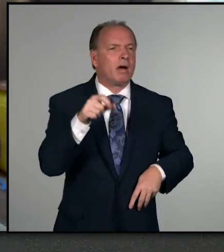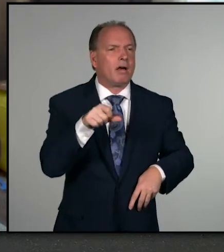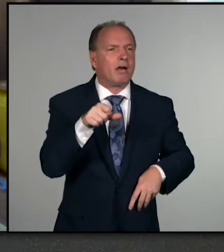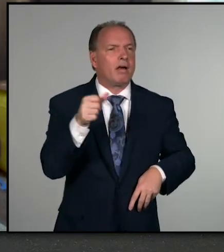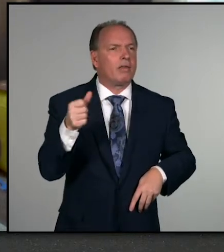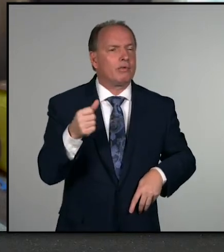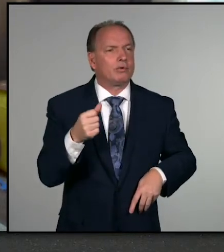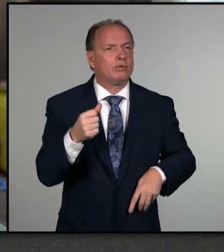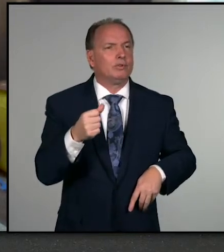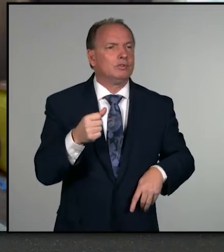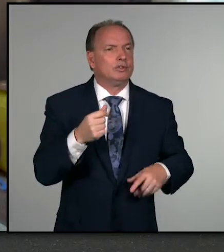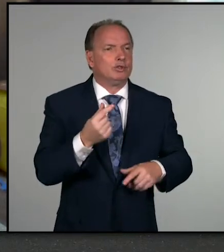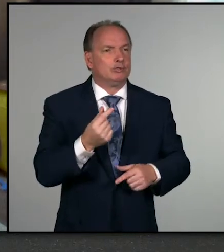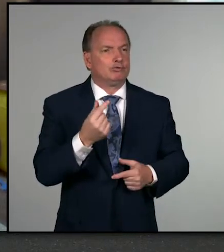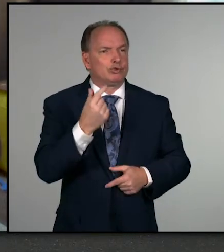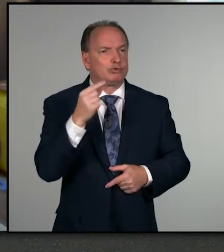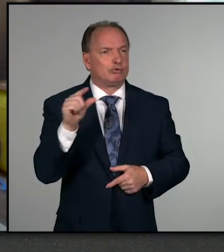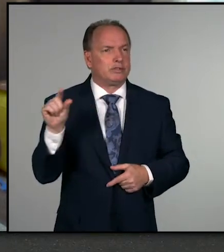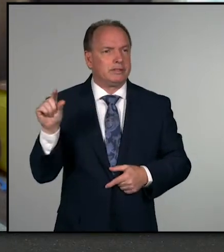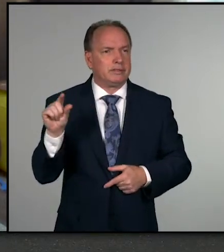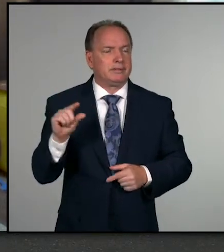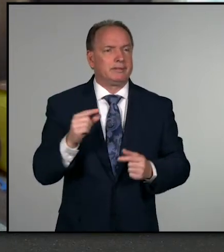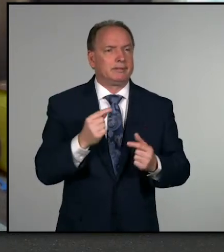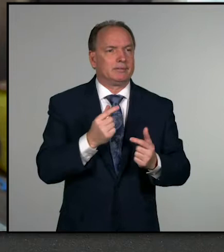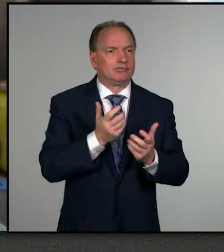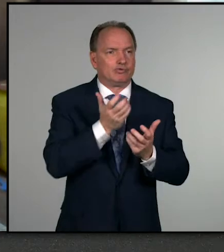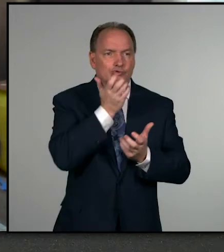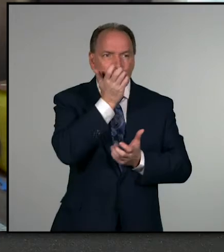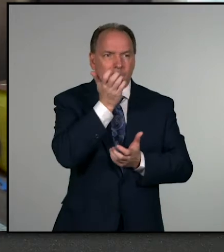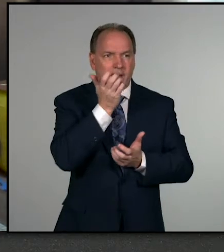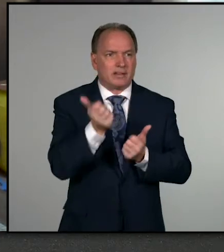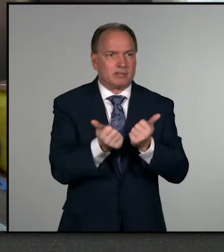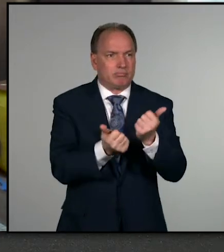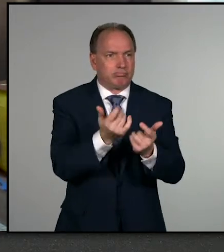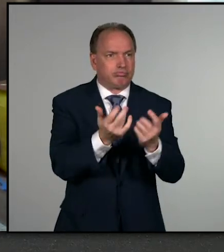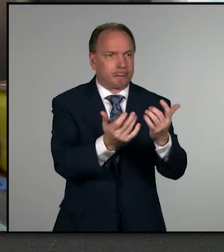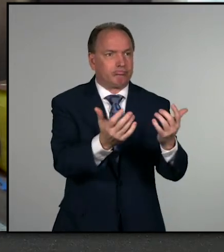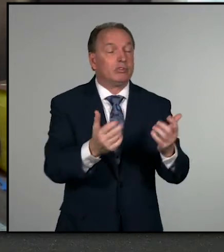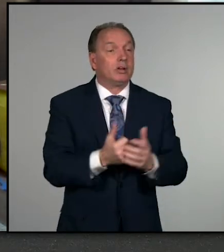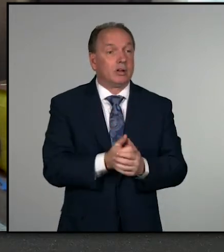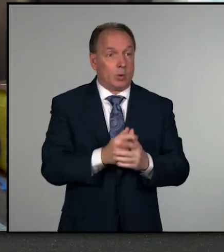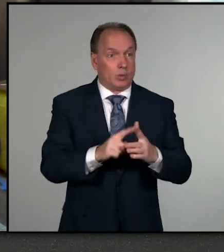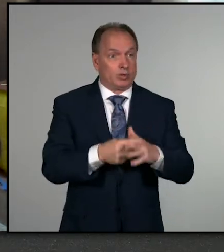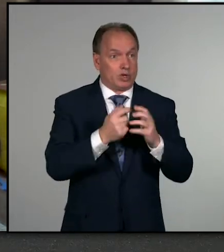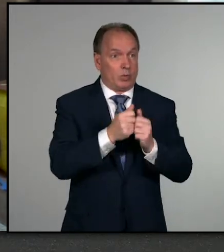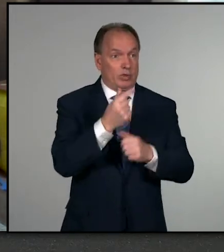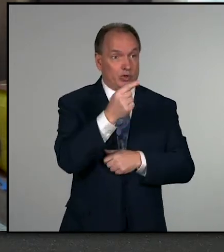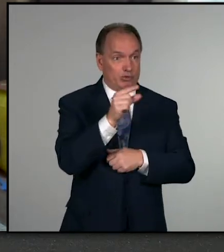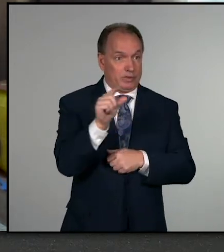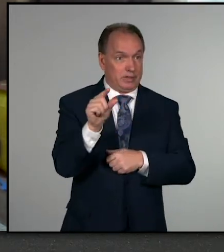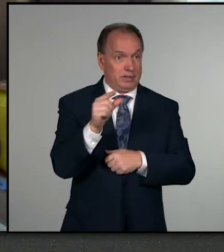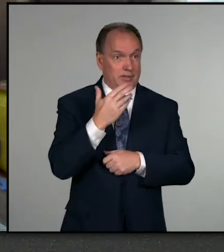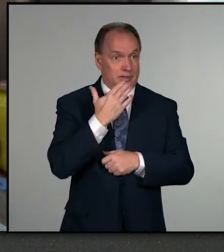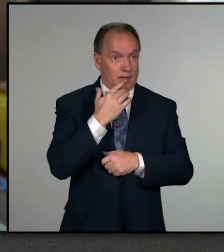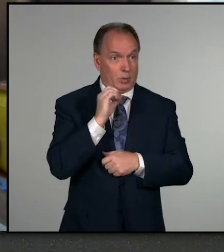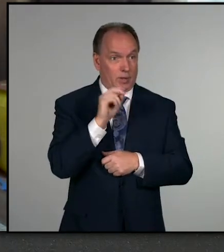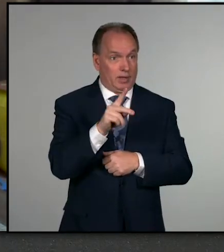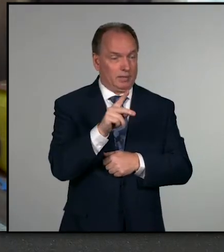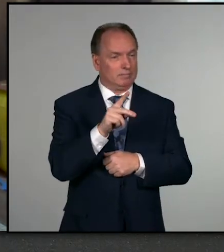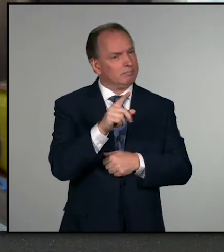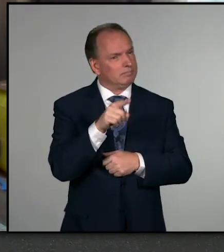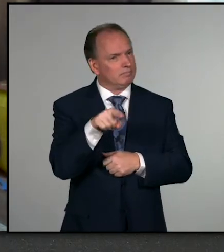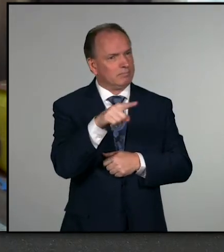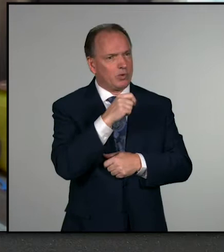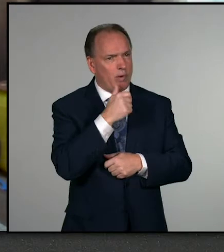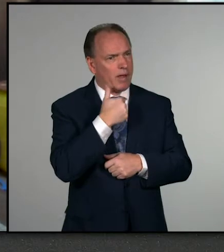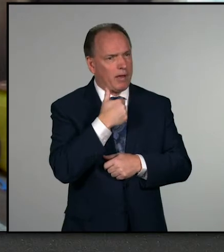some of the green grasses that pop up? So I'm going to start with a green block.